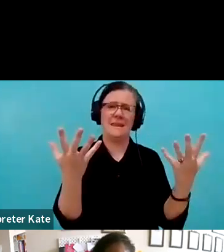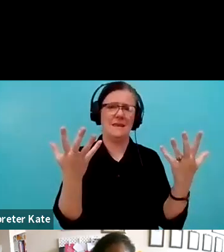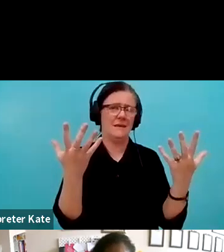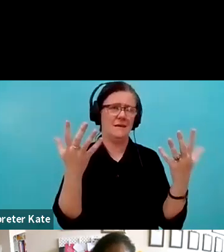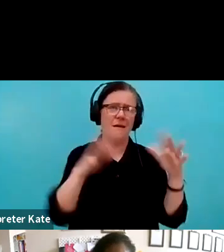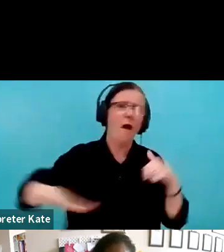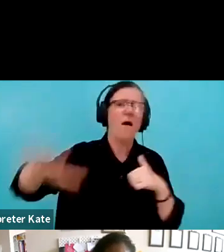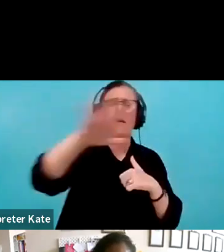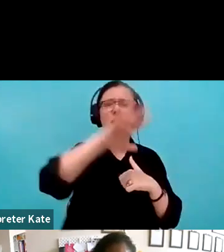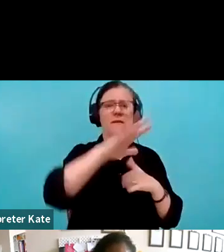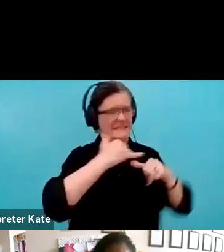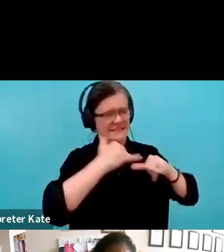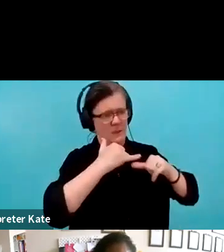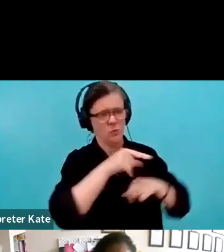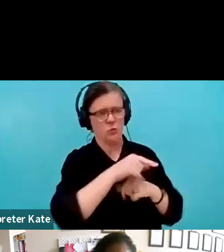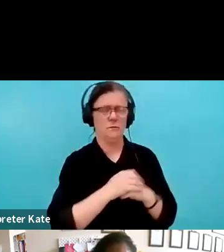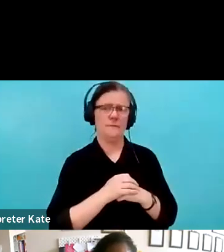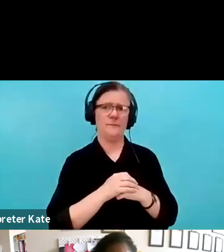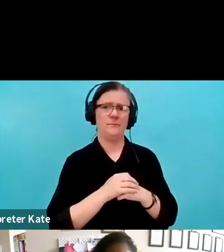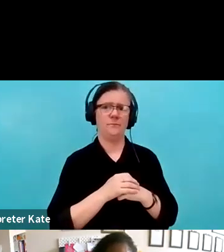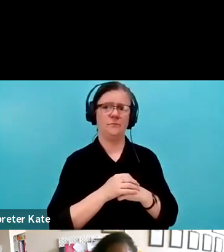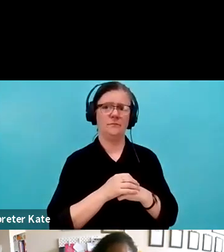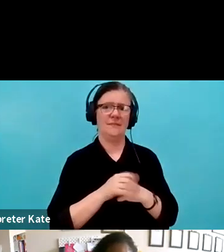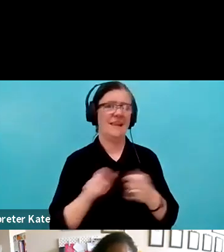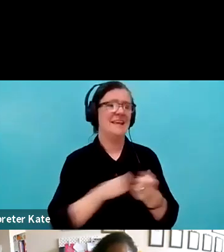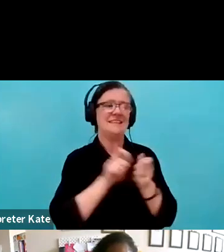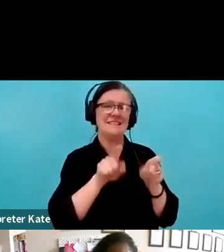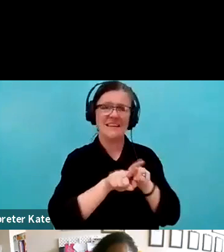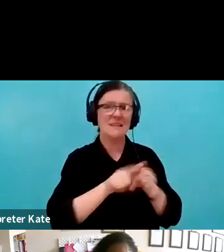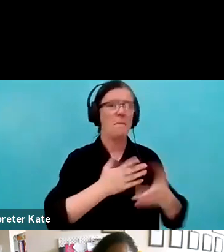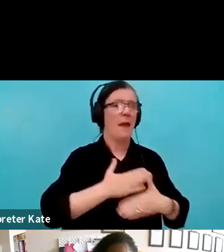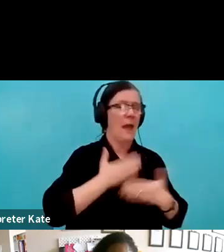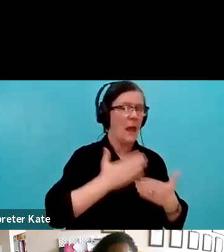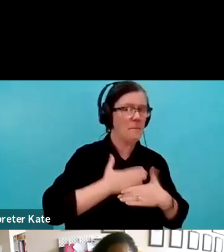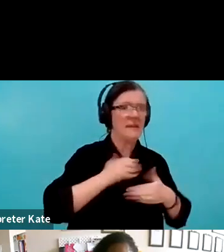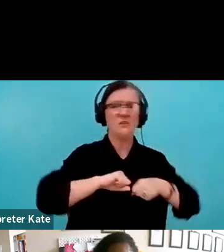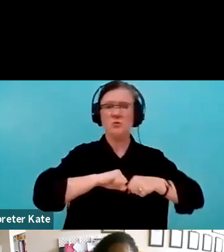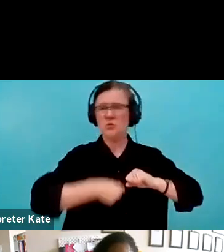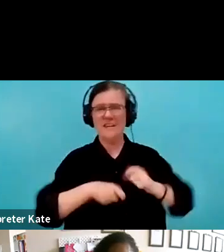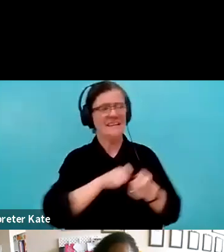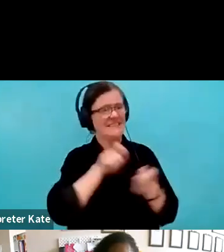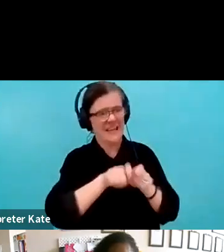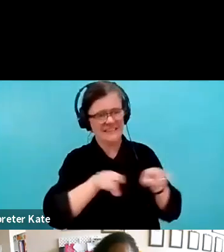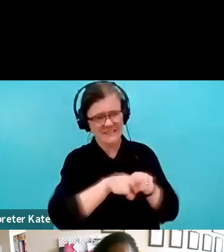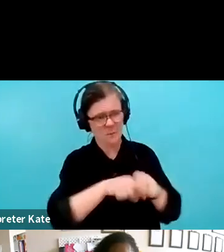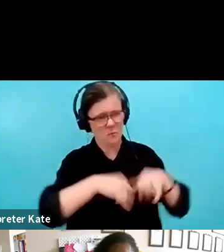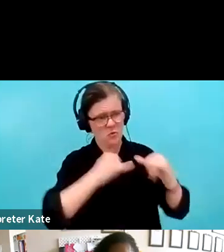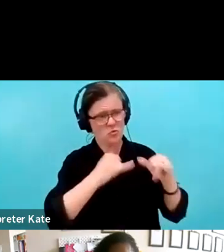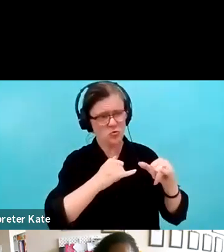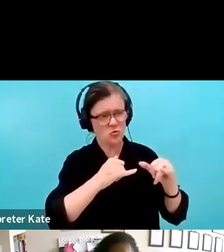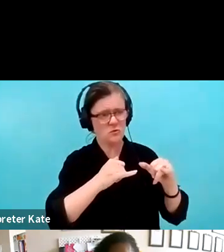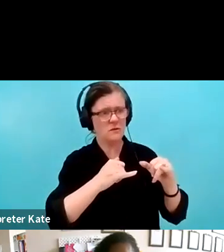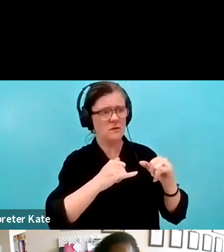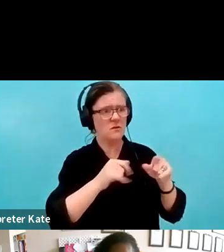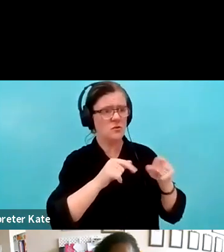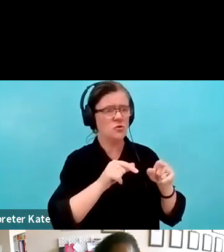you. And they are going through the same joys and the same grief that you're going through. You just have to kind of, you know,